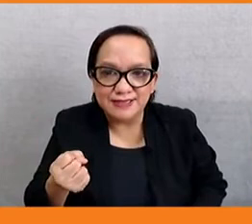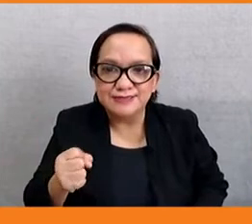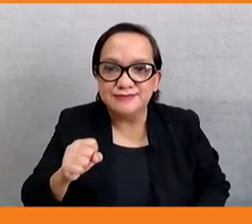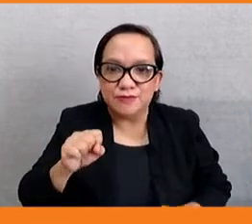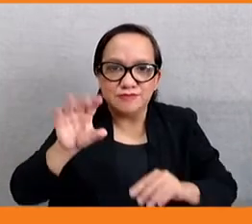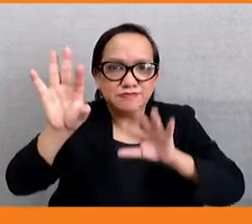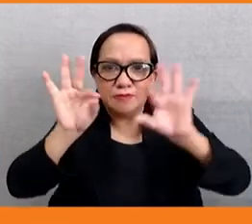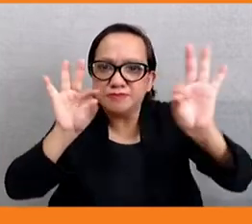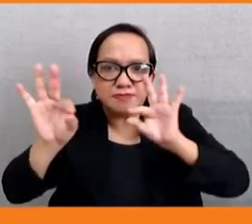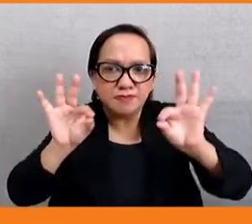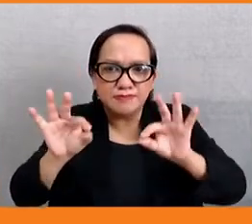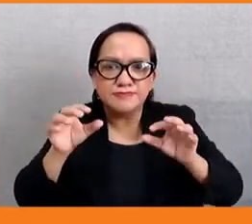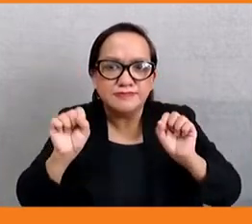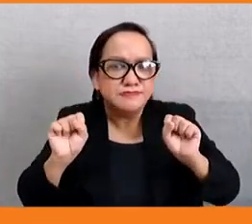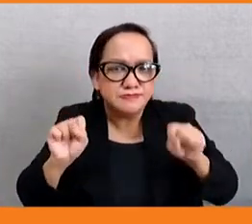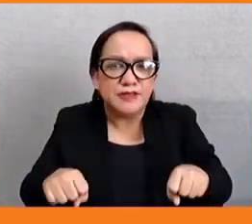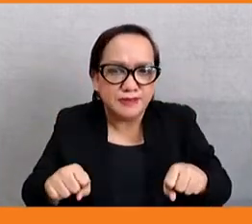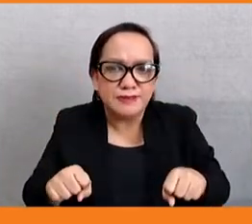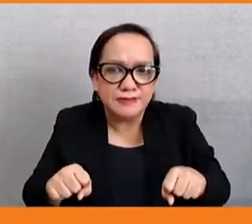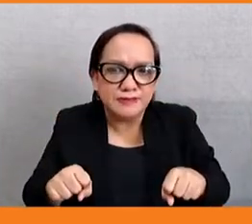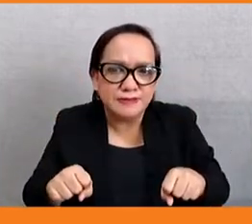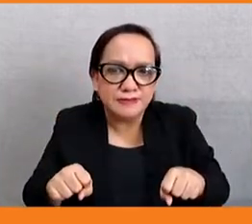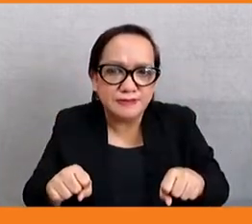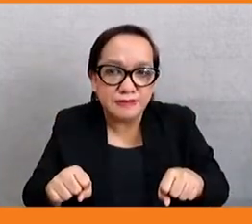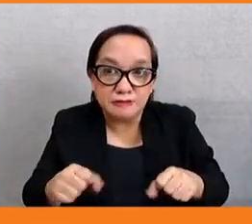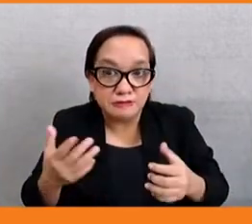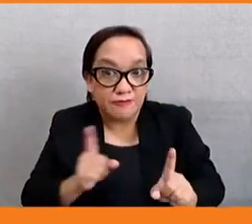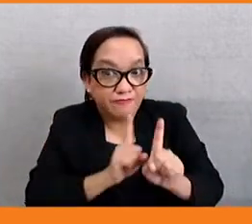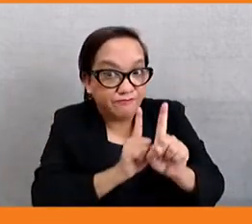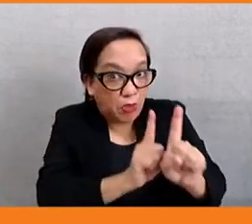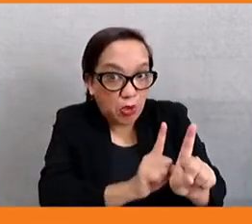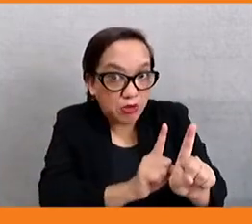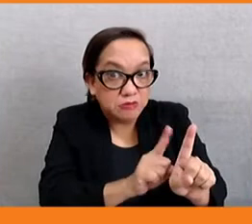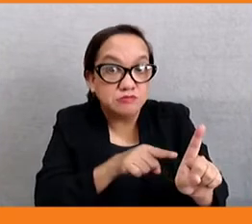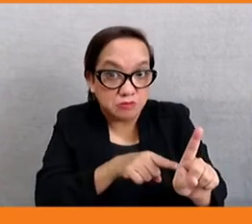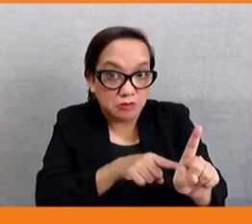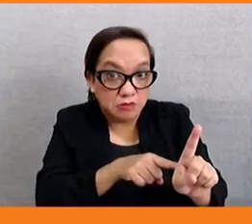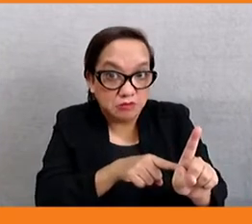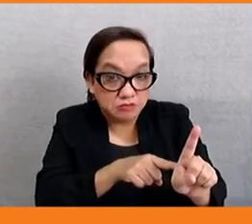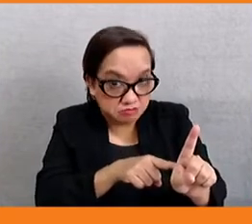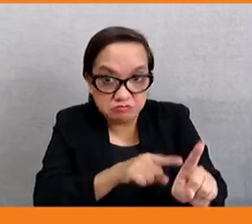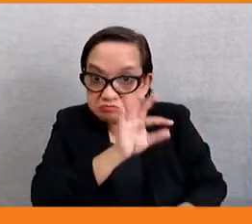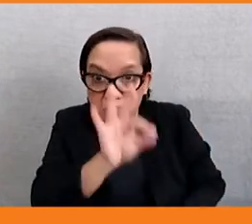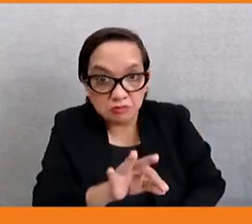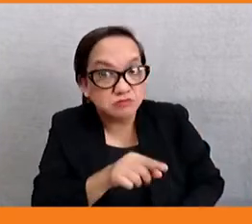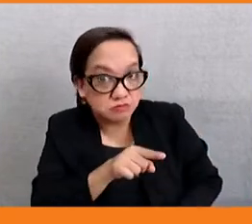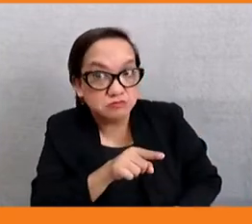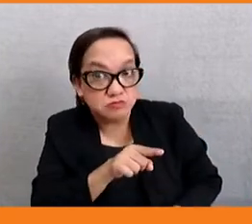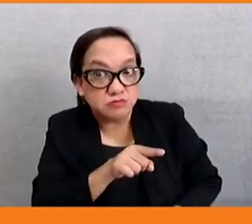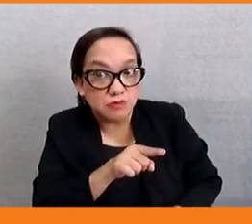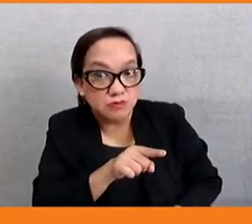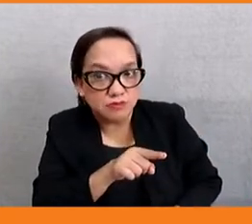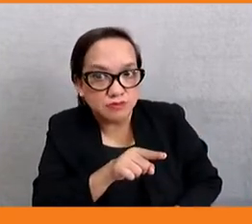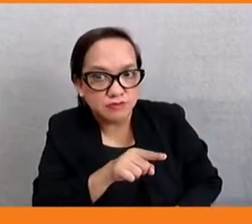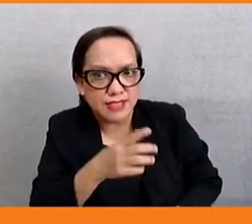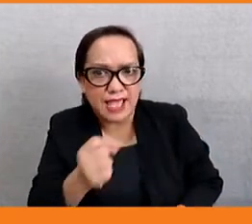However, we would not have a way to follow up with you after the event. When you see the questions listed on your screen, please vote for the questions that you